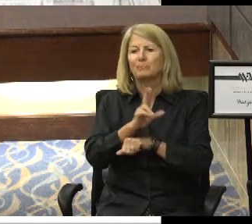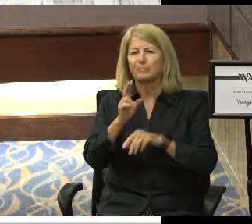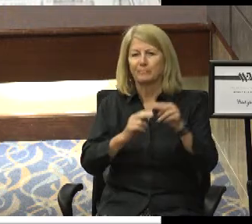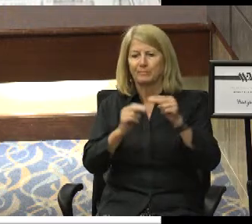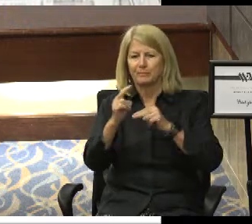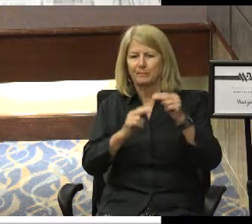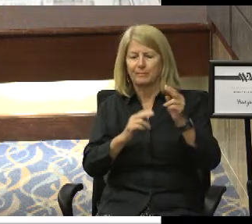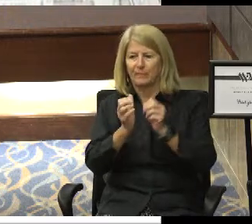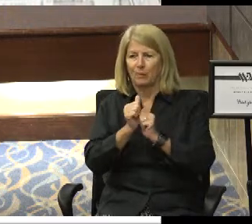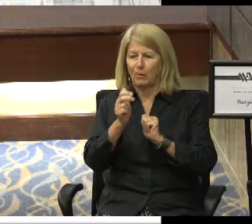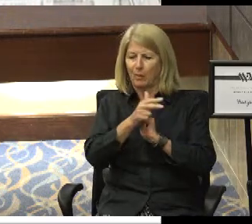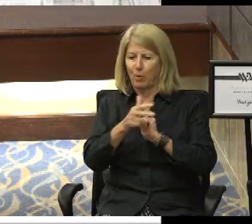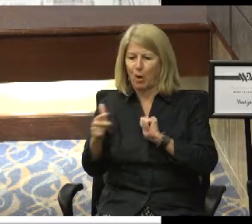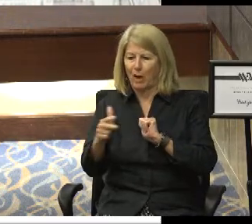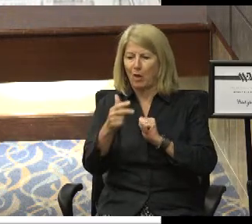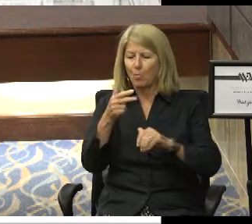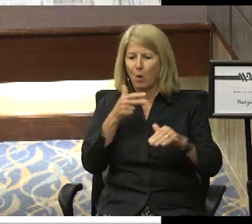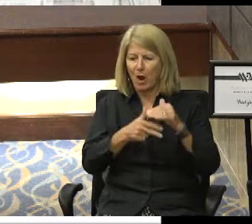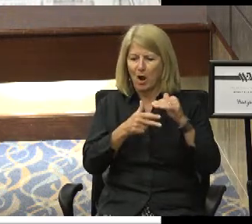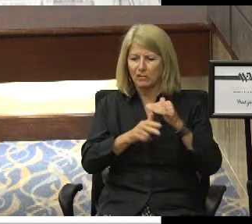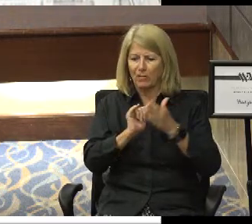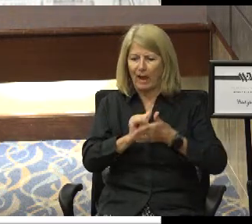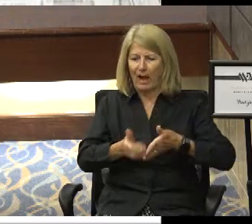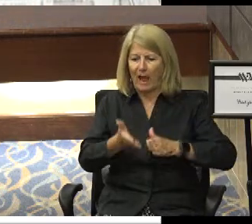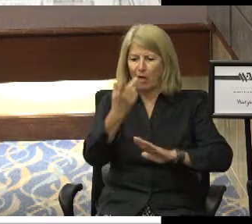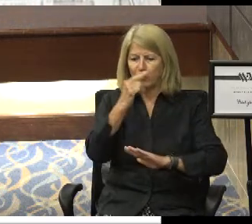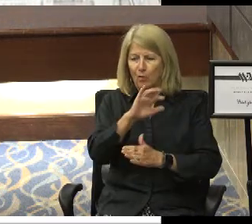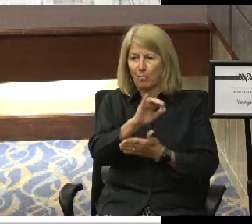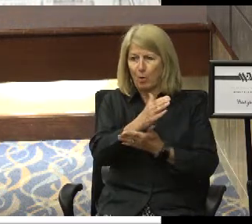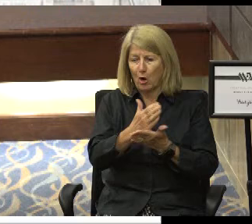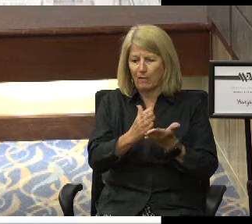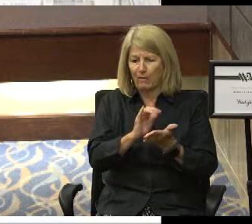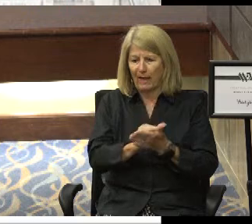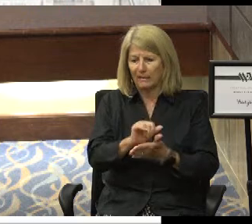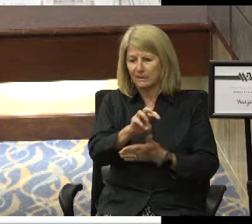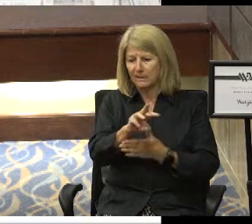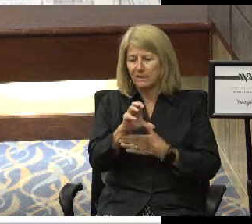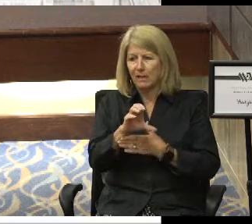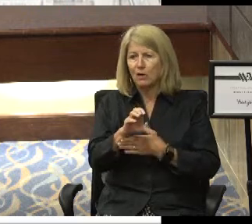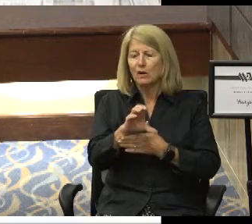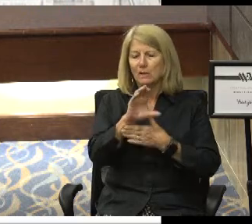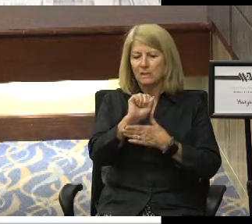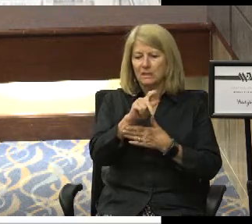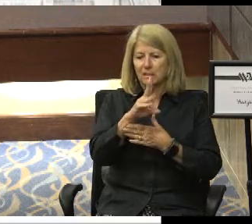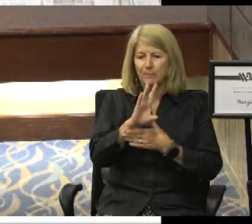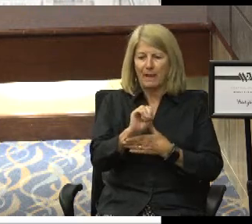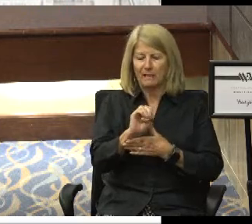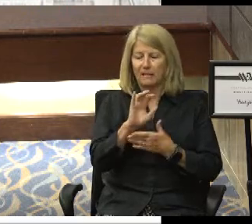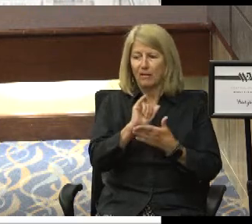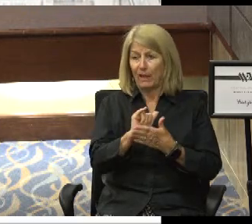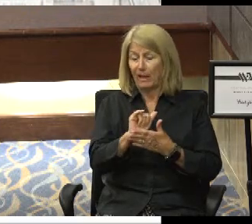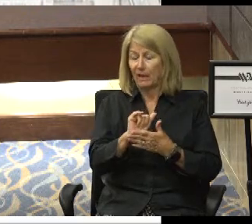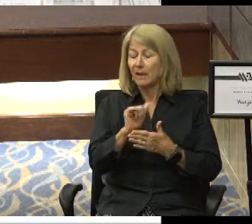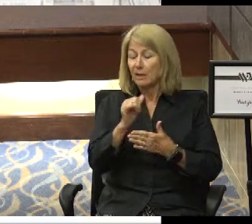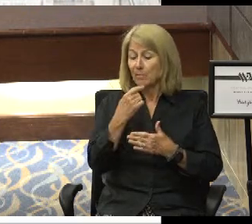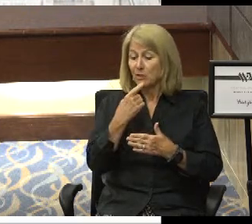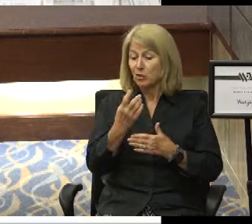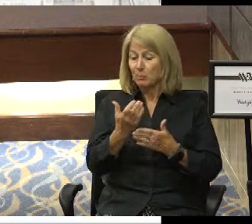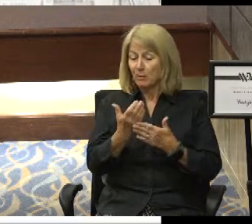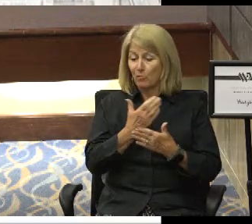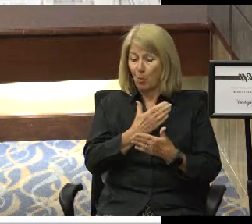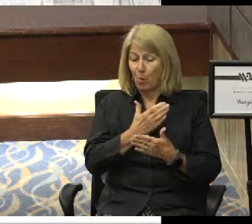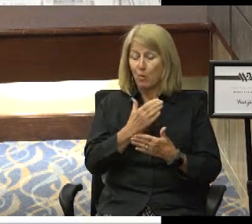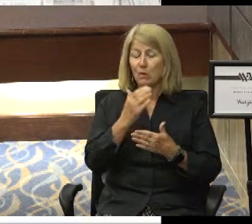gray parking garage that allows for that, a portion of those 600 spaces, Councilman Holmes, that you mentioned before. You can see